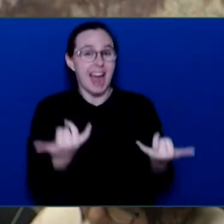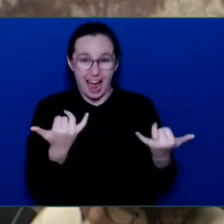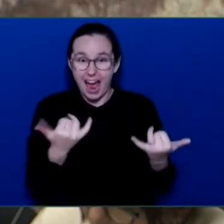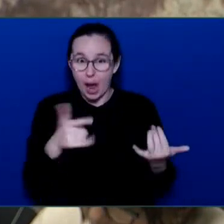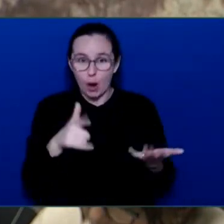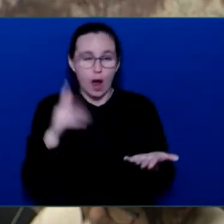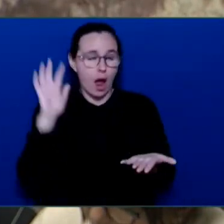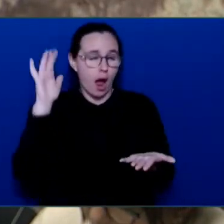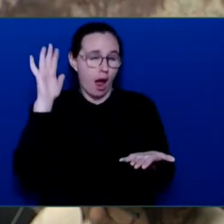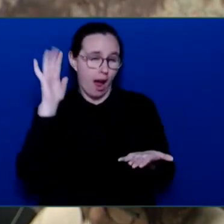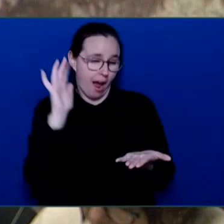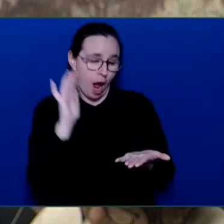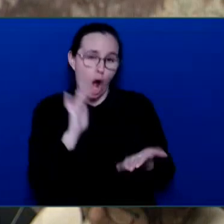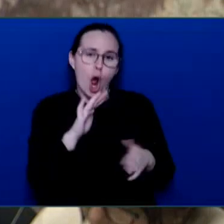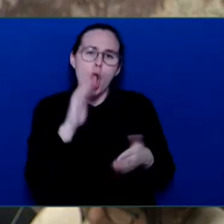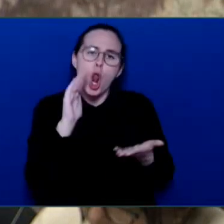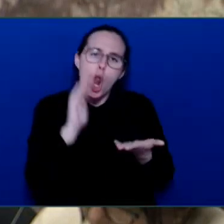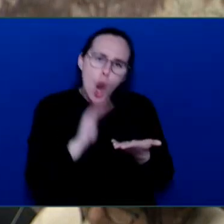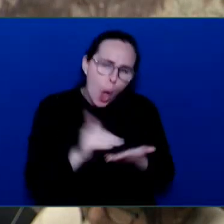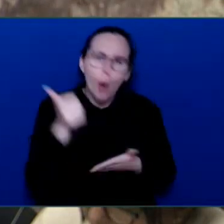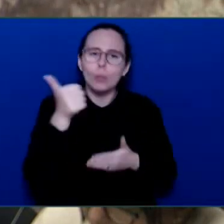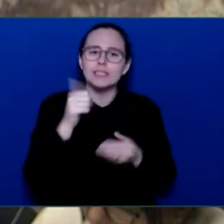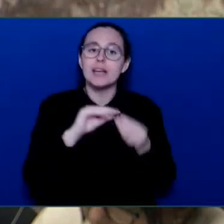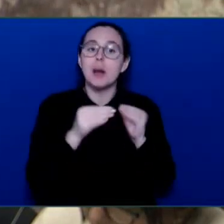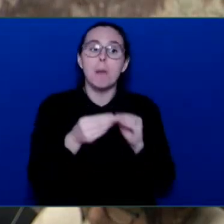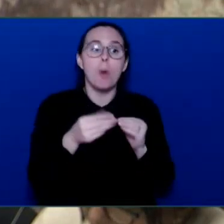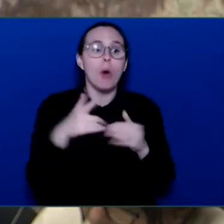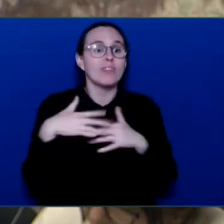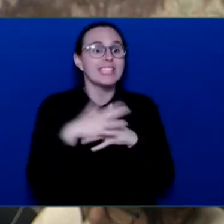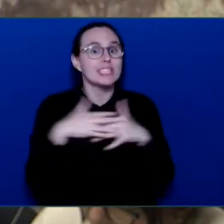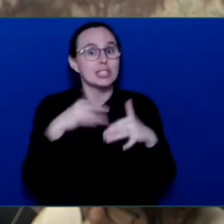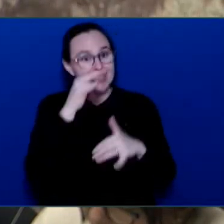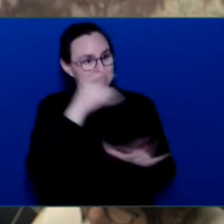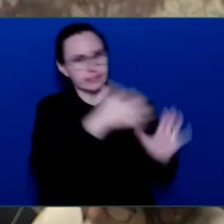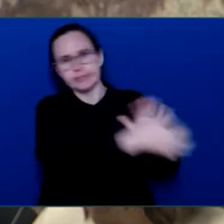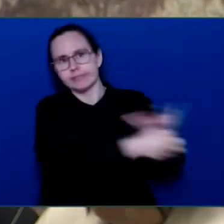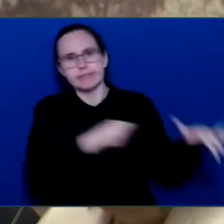care in over 20 years. I know there's a lot more work to do,